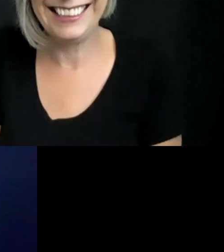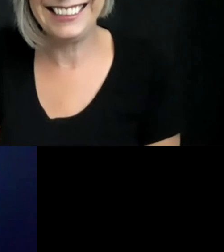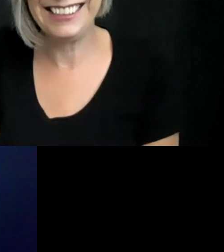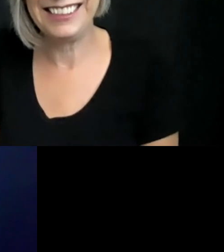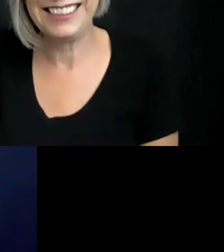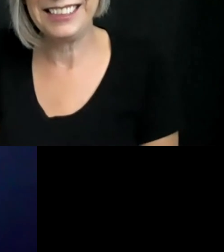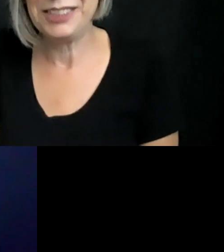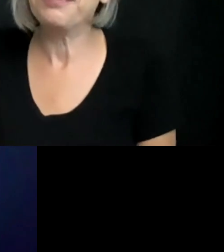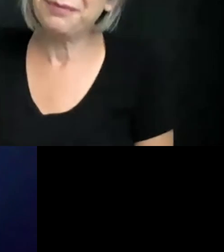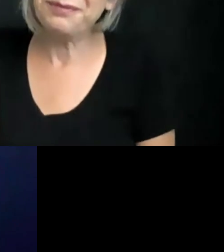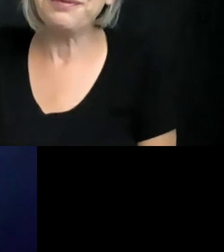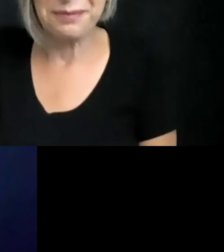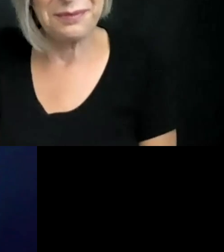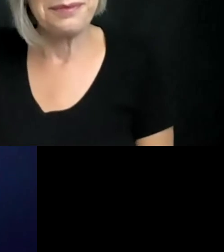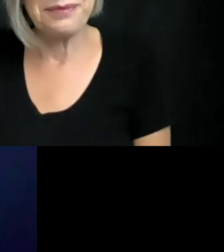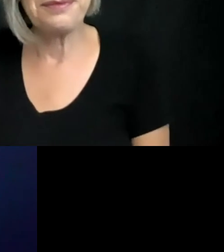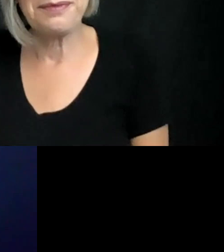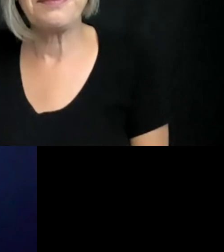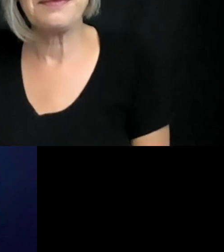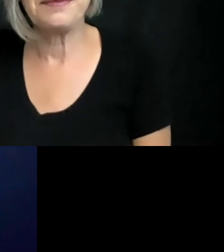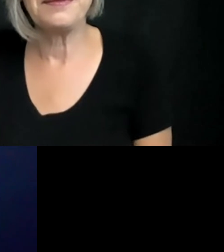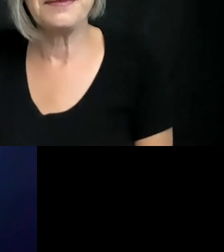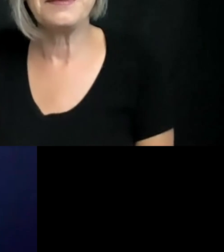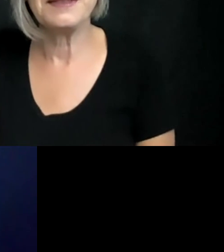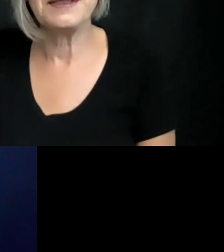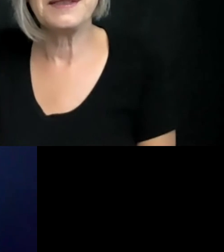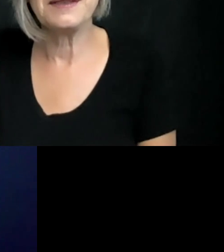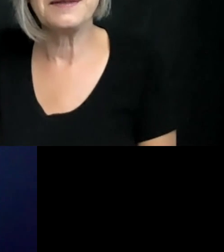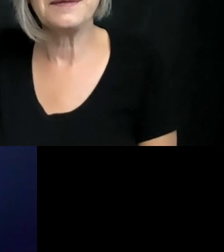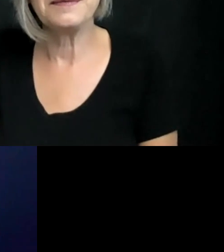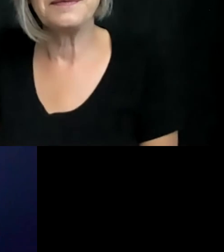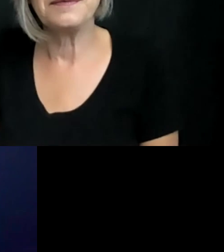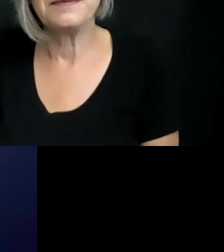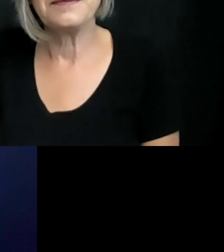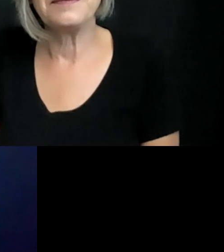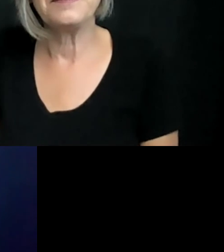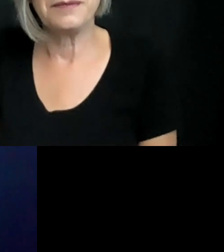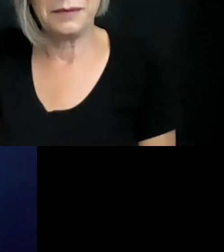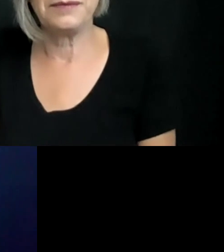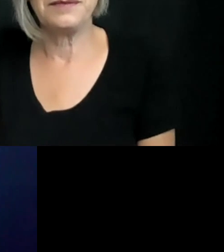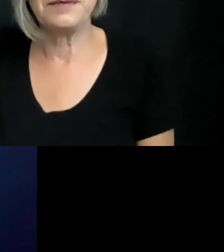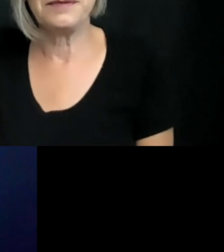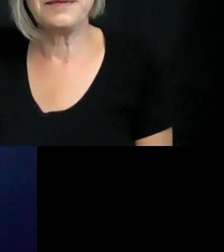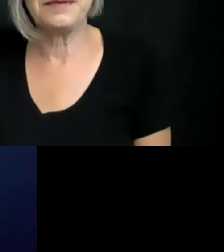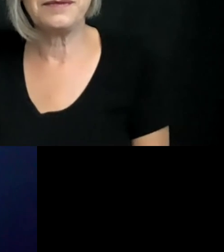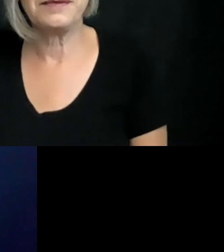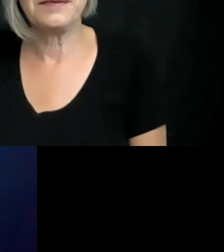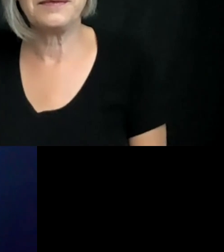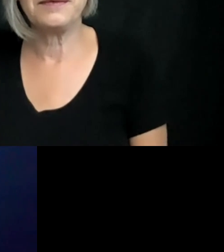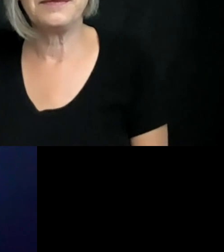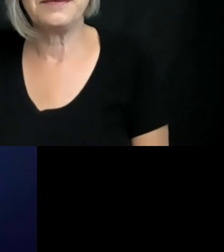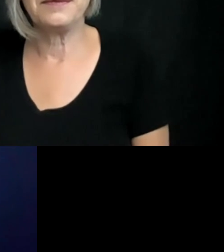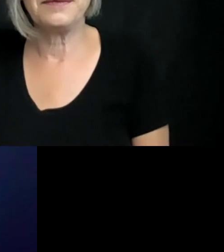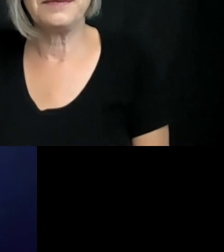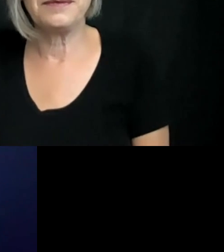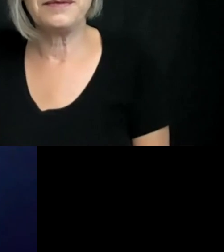who are on the program side. But I agree that you could find creative ways. And then Monica, it